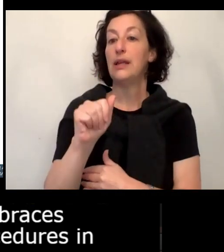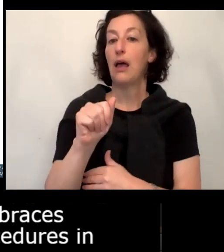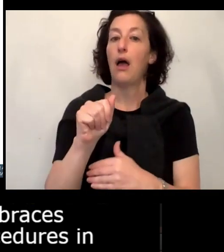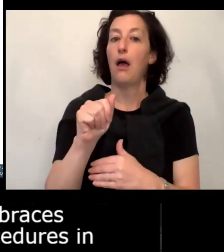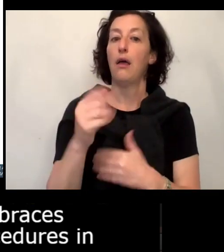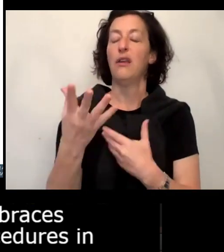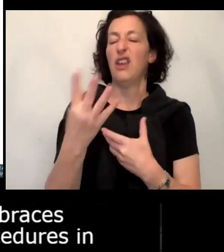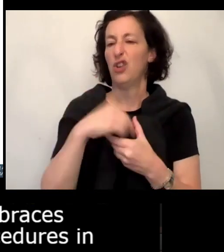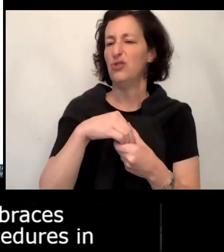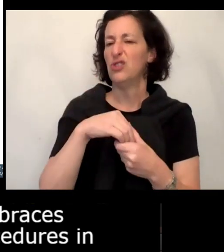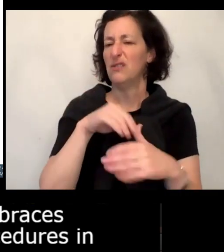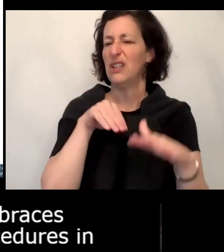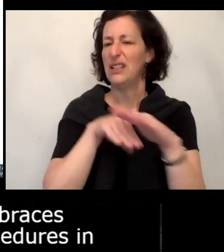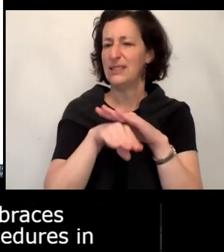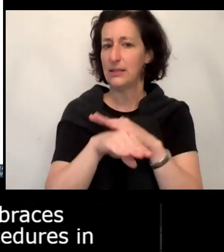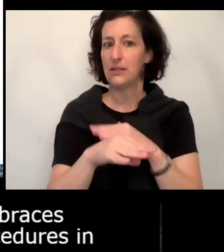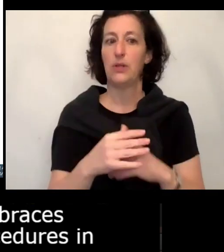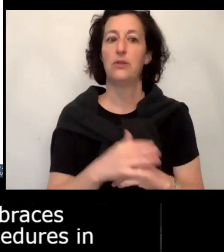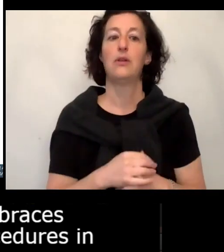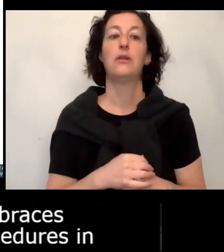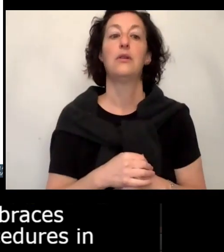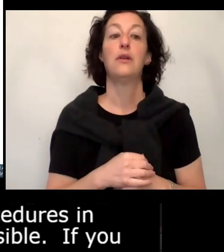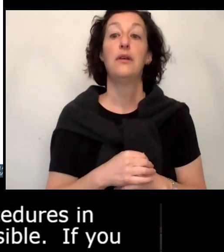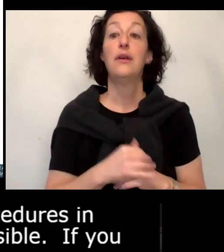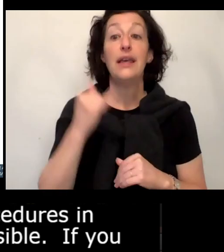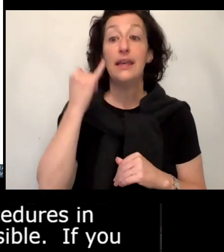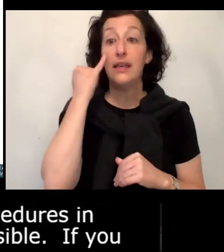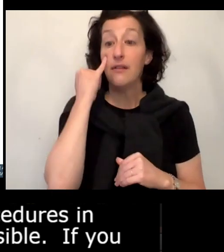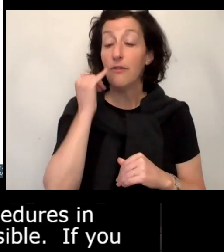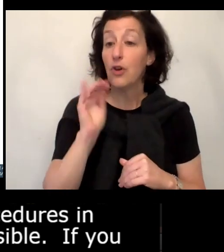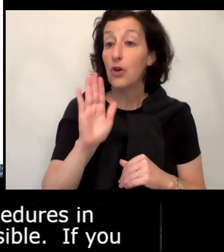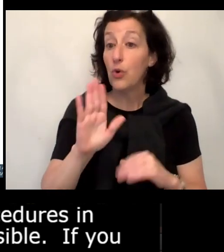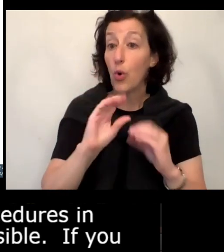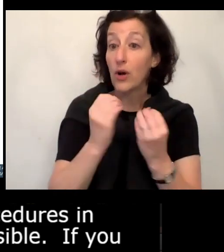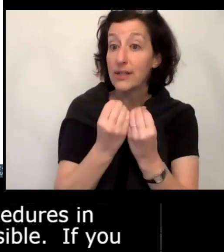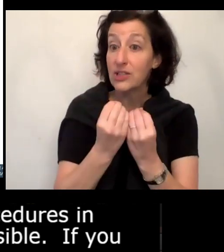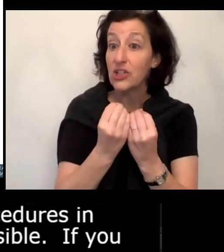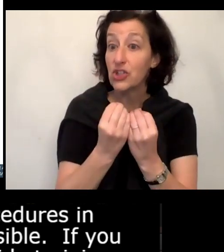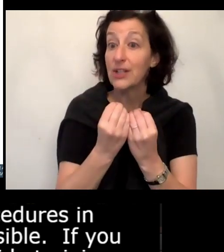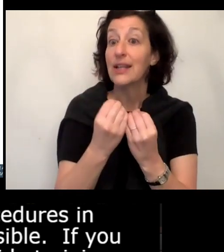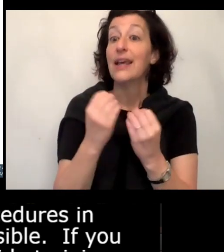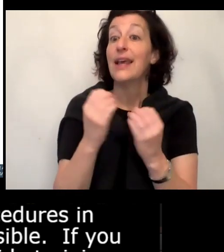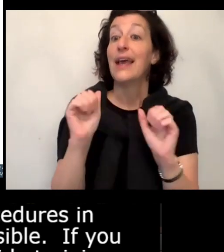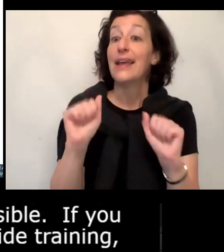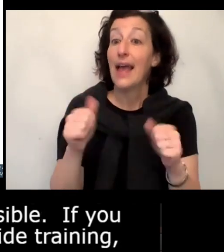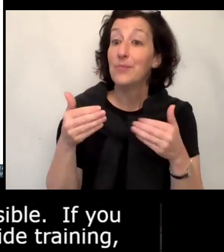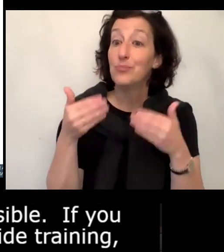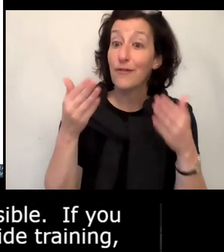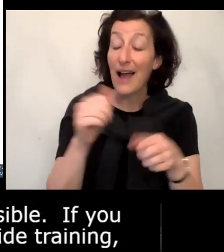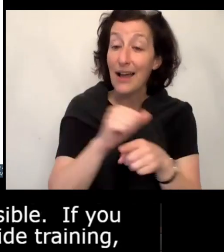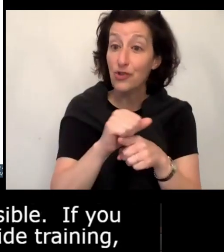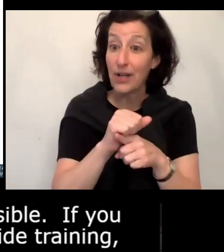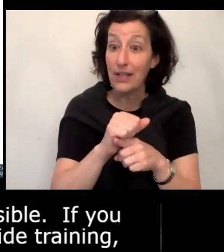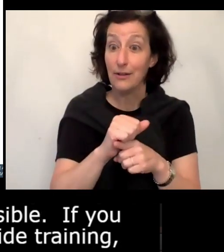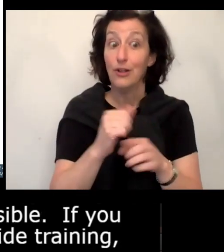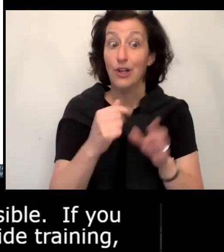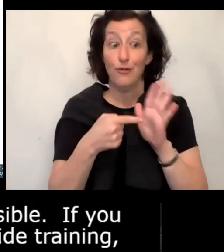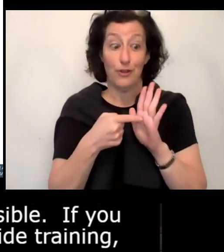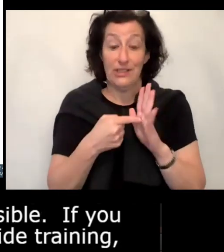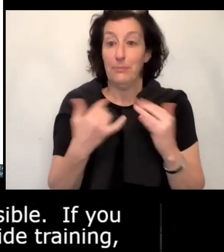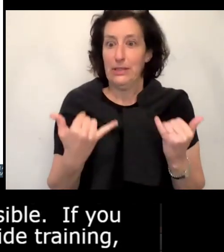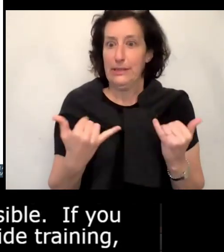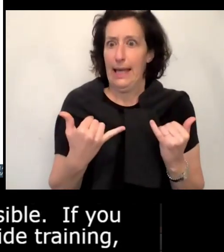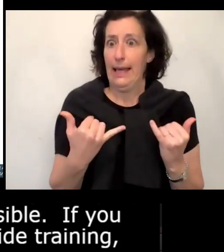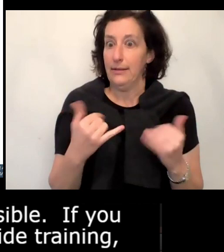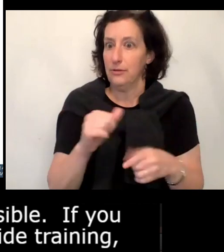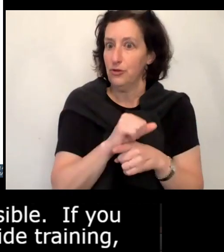If you have the type of organization where you can provide training, and this itself is an example of training right here, you should